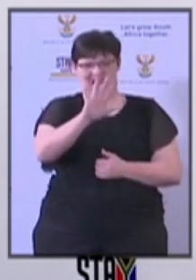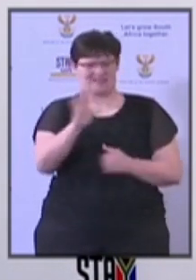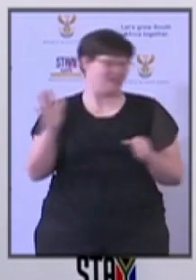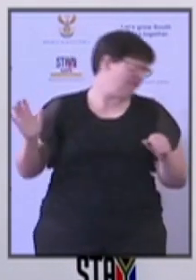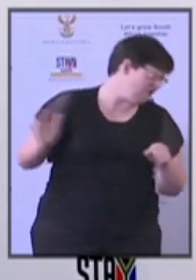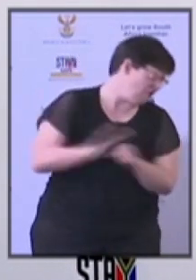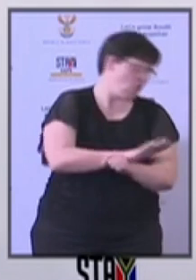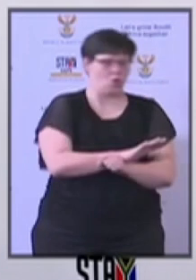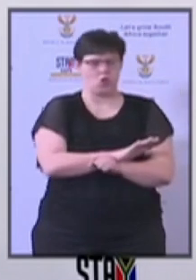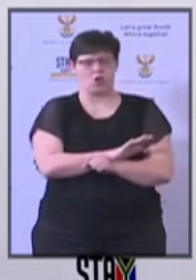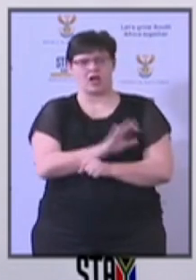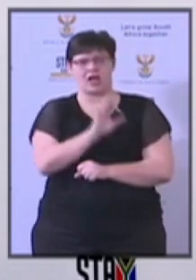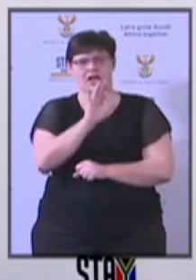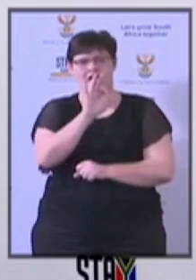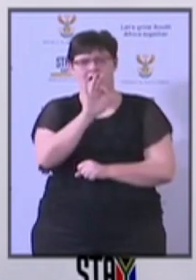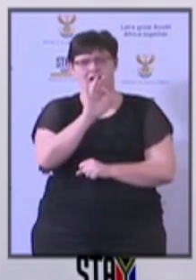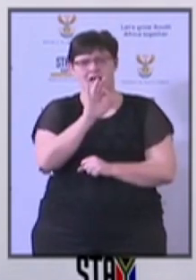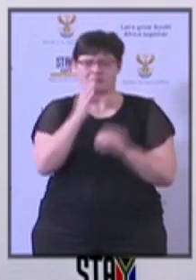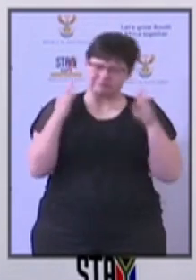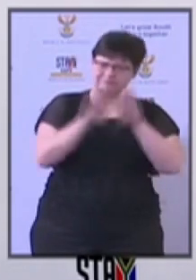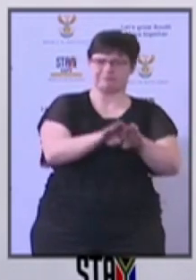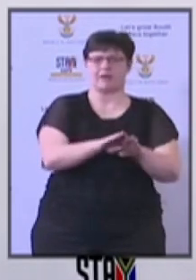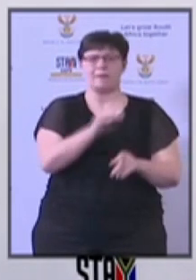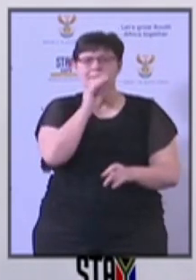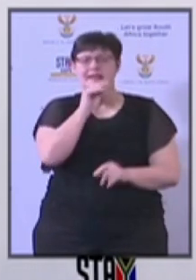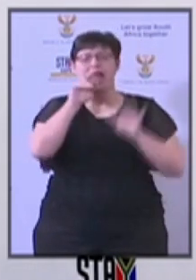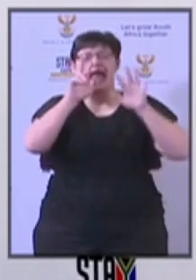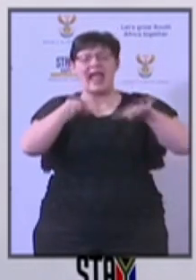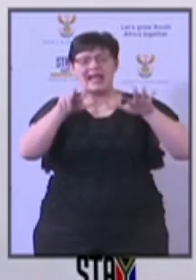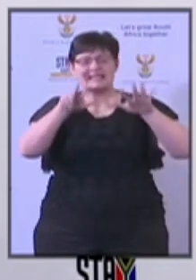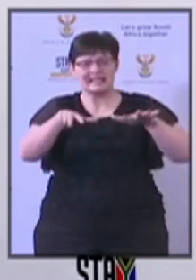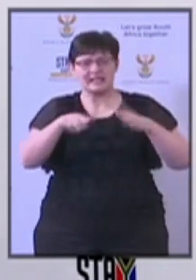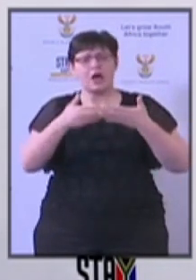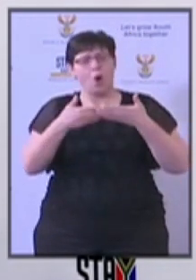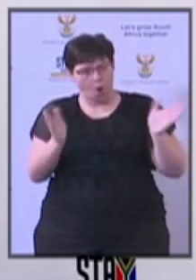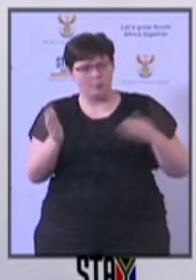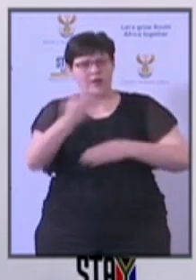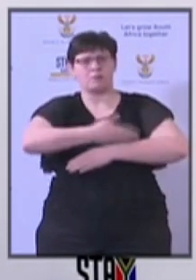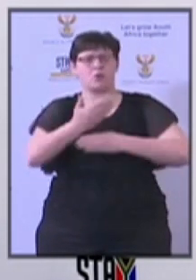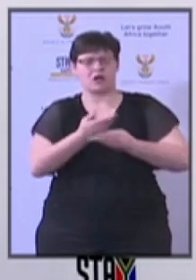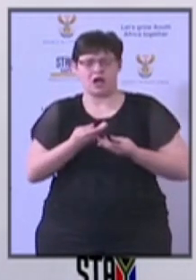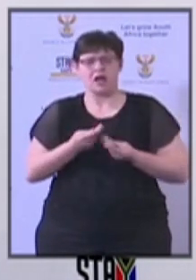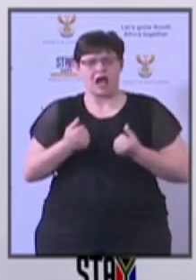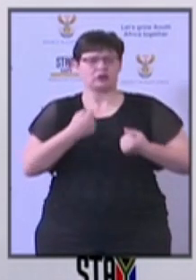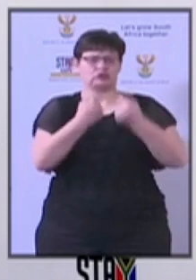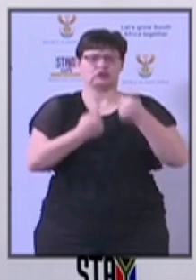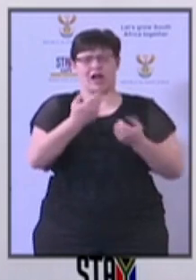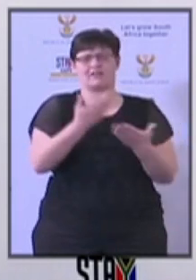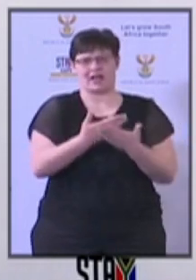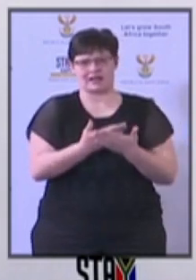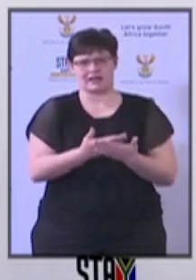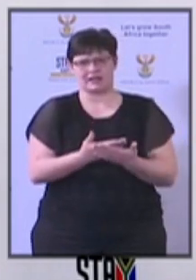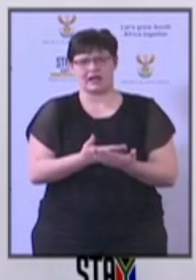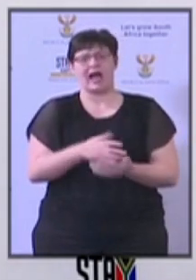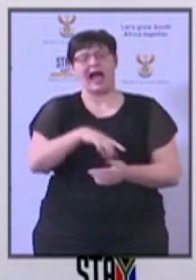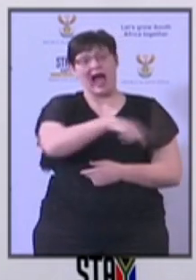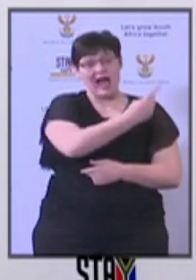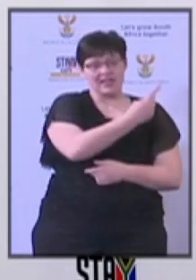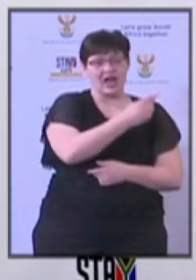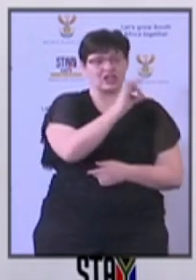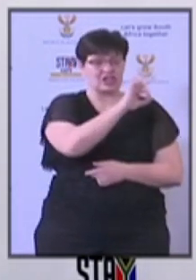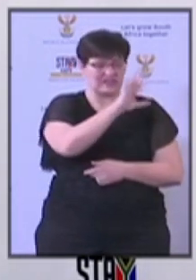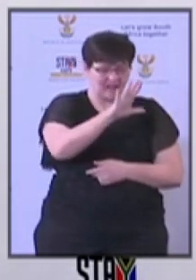completely, which means there were still 18 that were remaining open. The other 35 were closed down